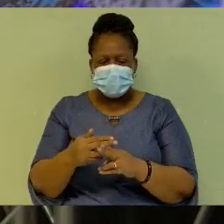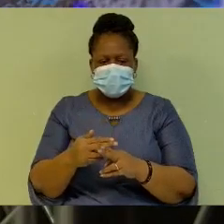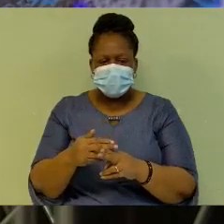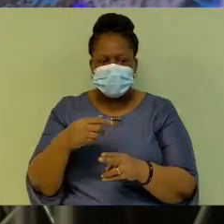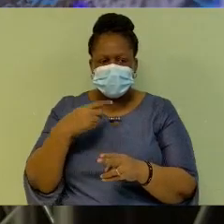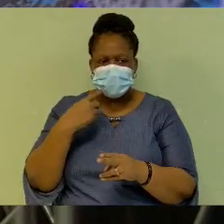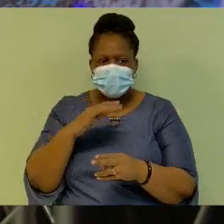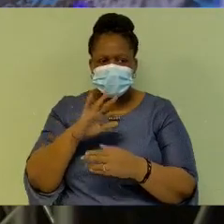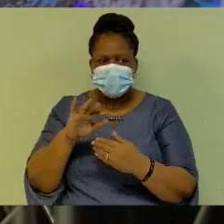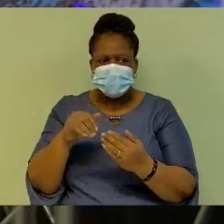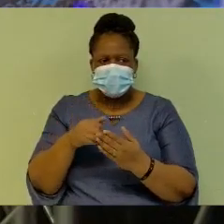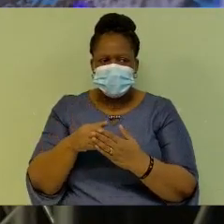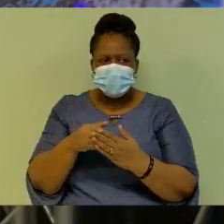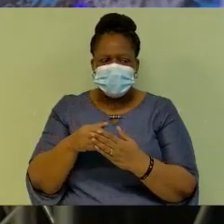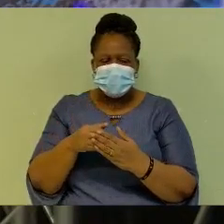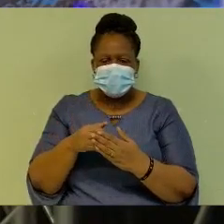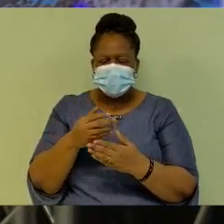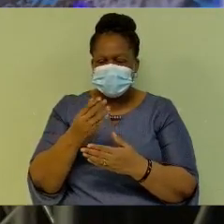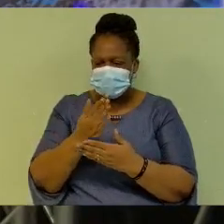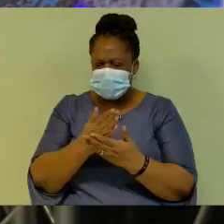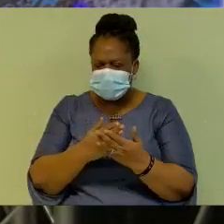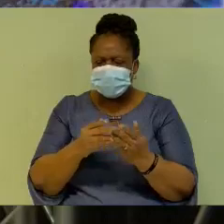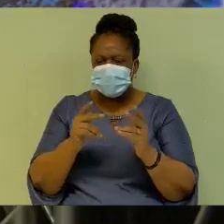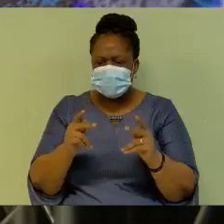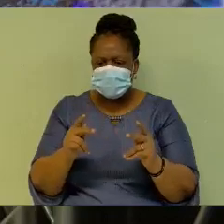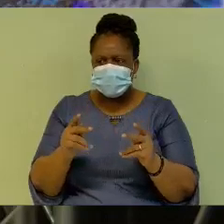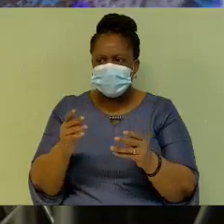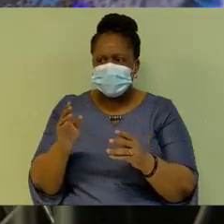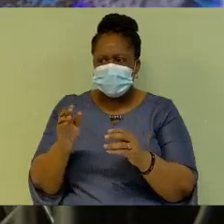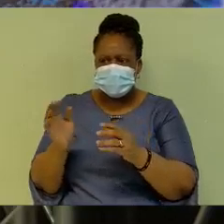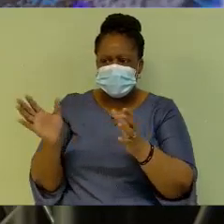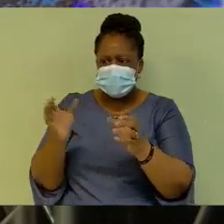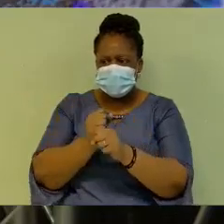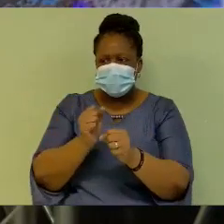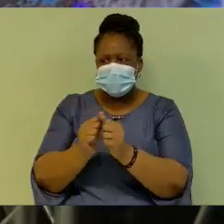Samtani of Best for Less, are donating